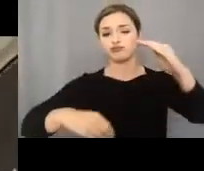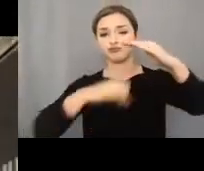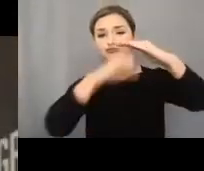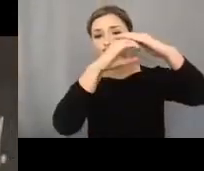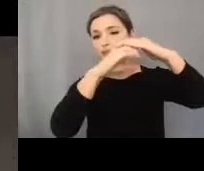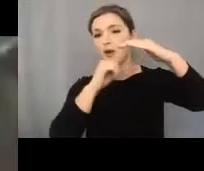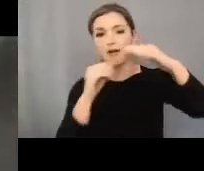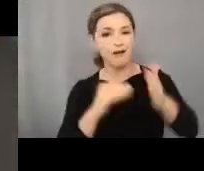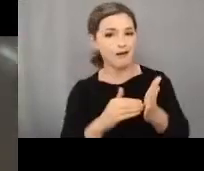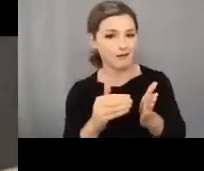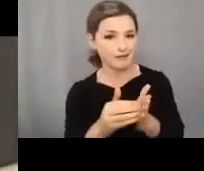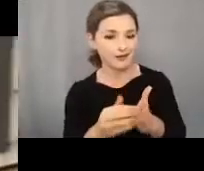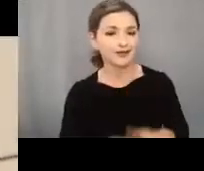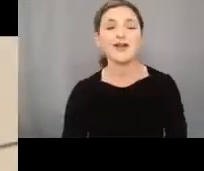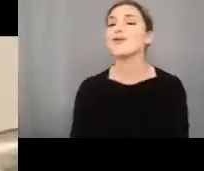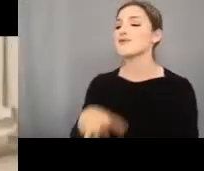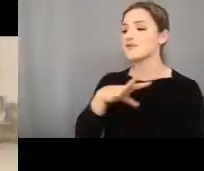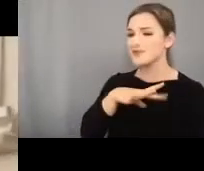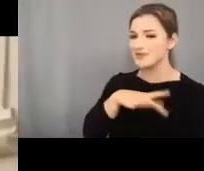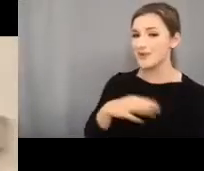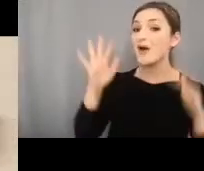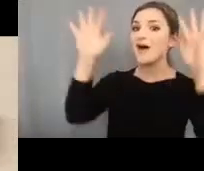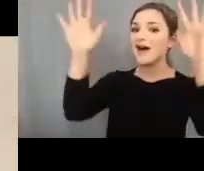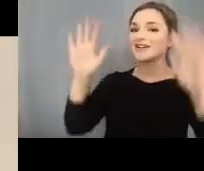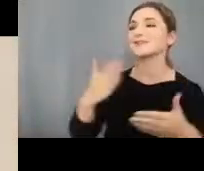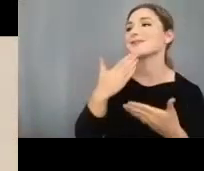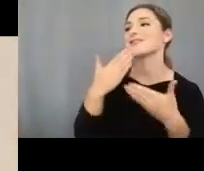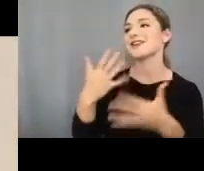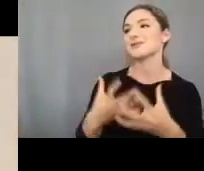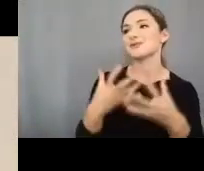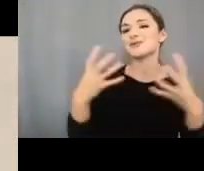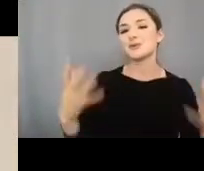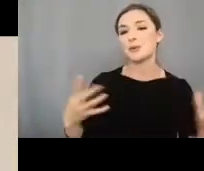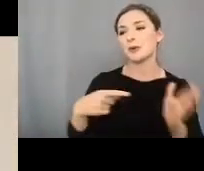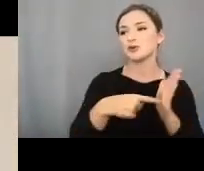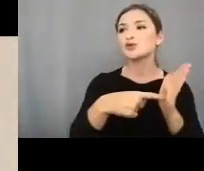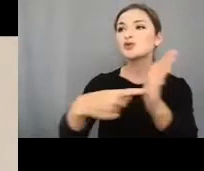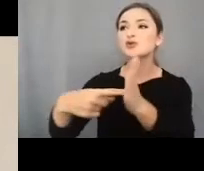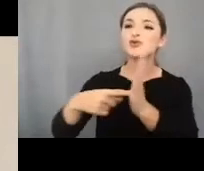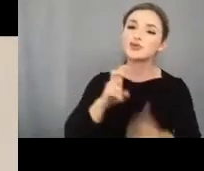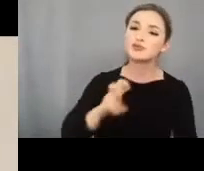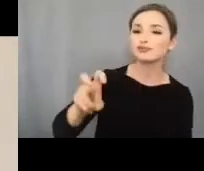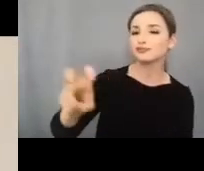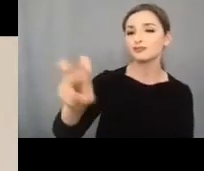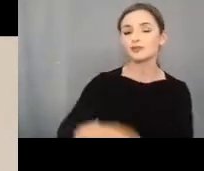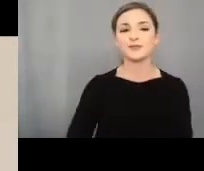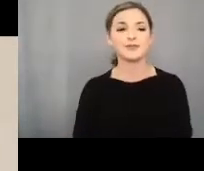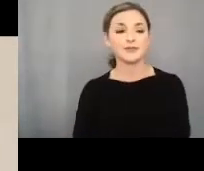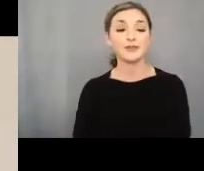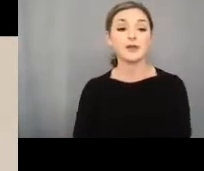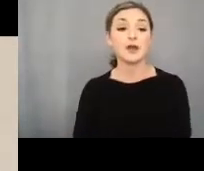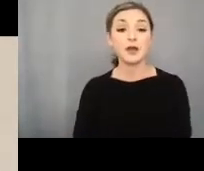been awesome. Thank you so much for showing us around. Sure. And we look forward to having you join